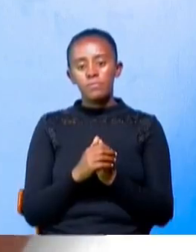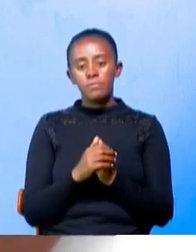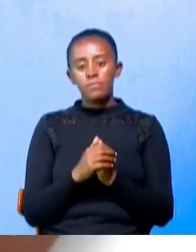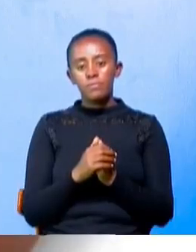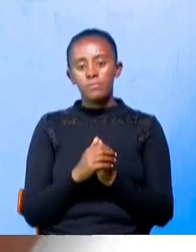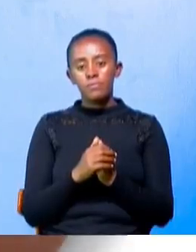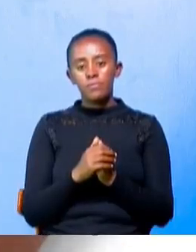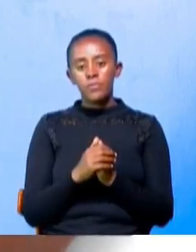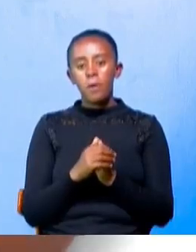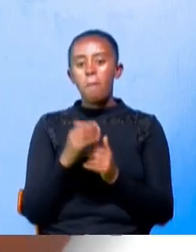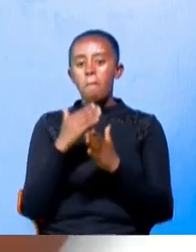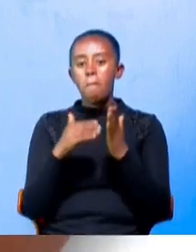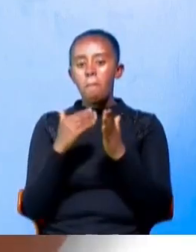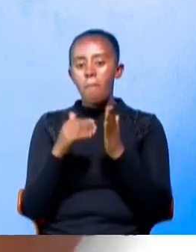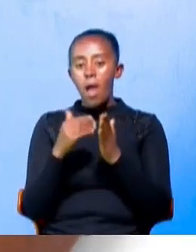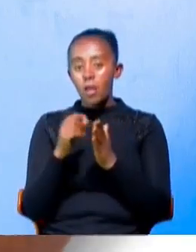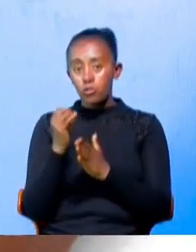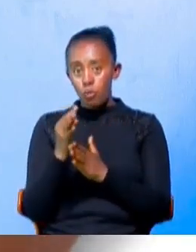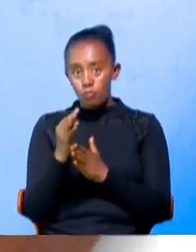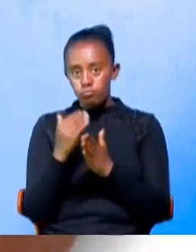parts of